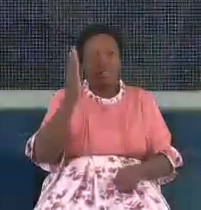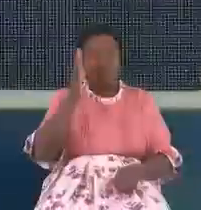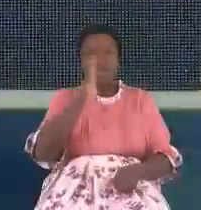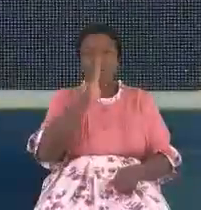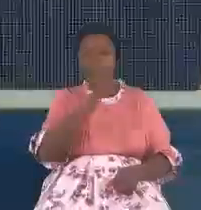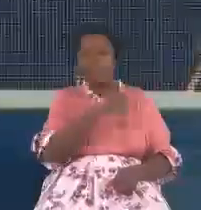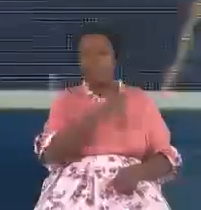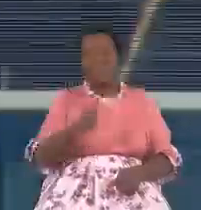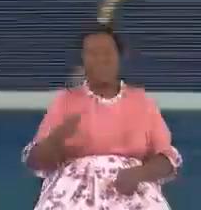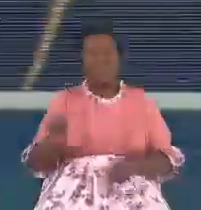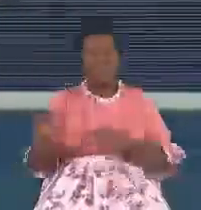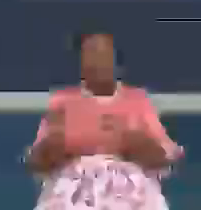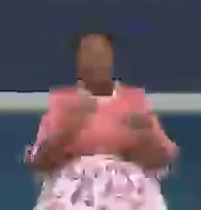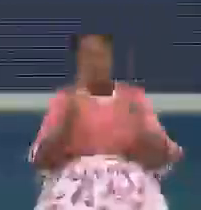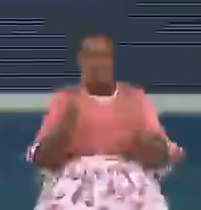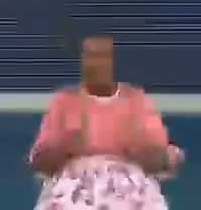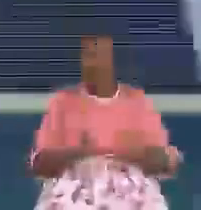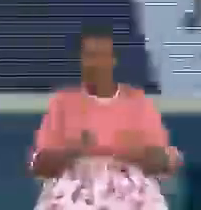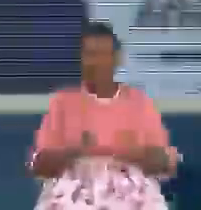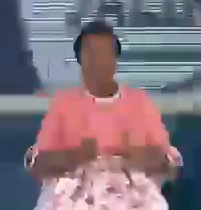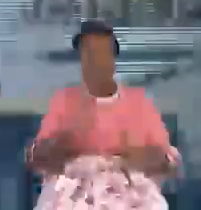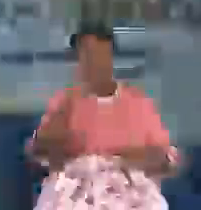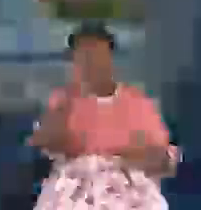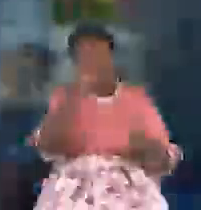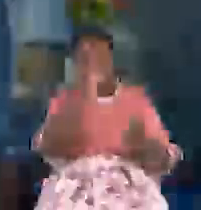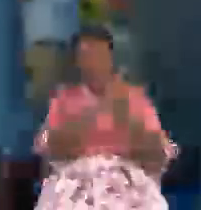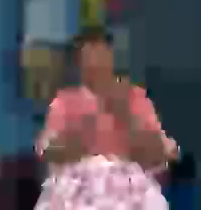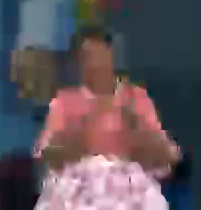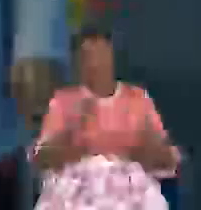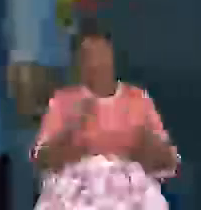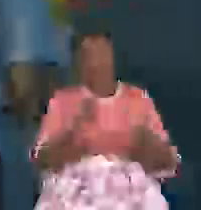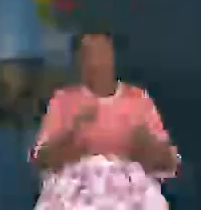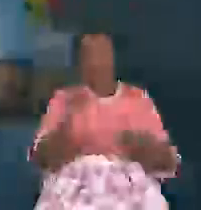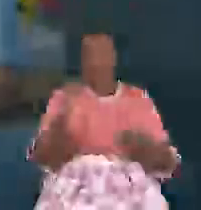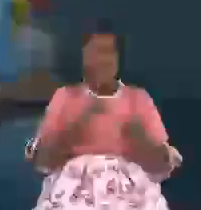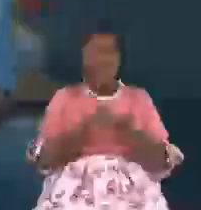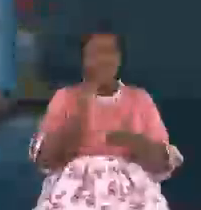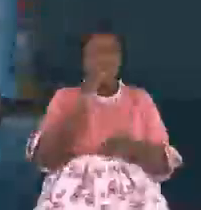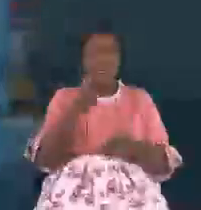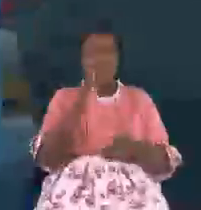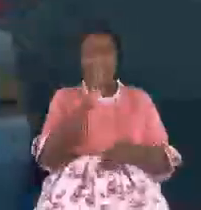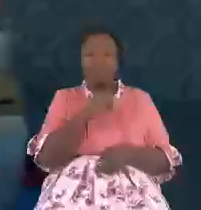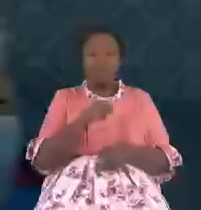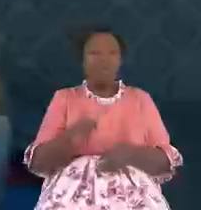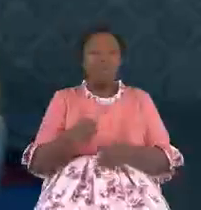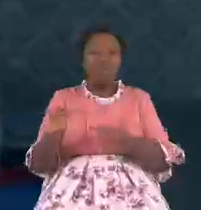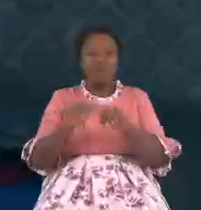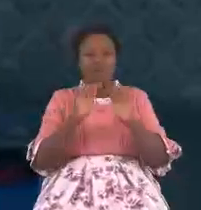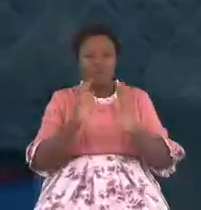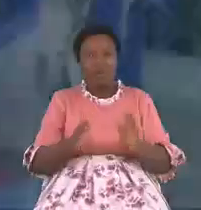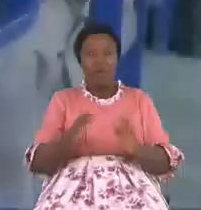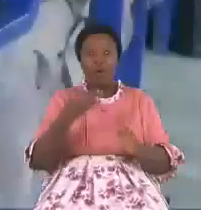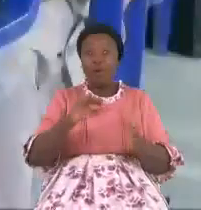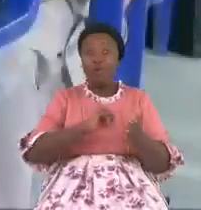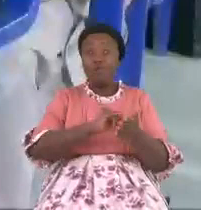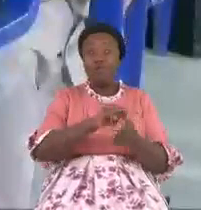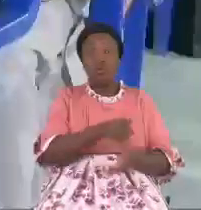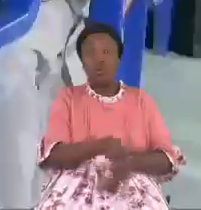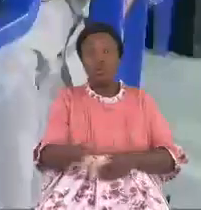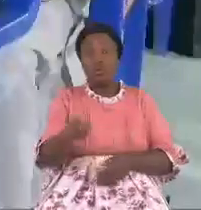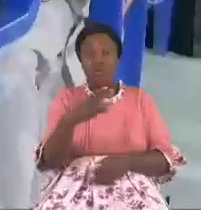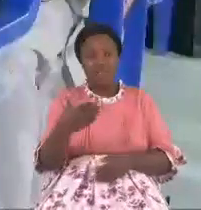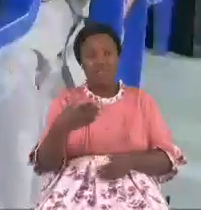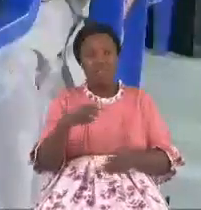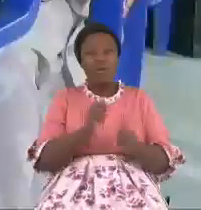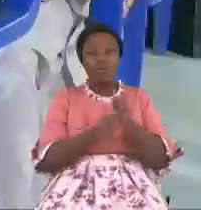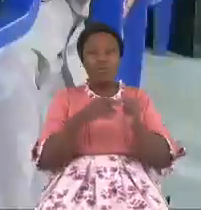performance of those things which the lord had told him i